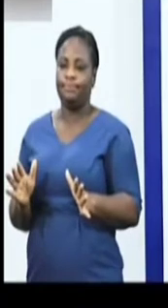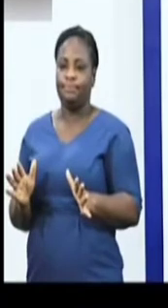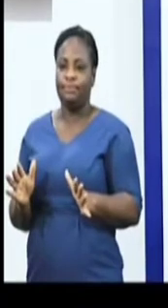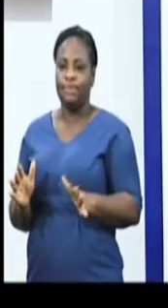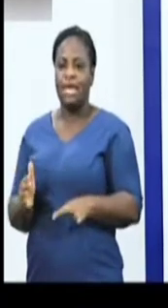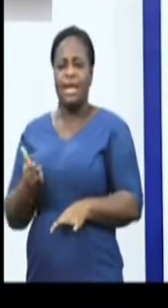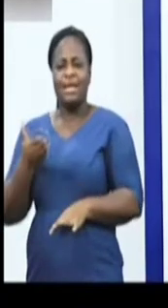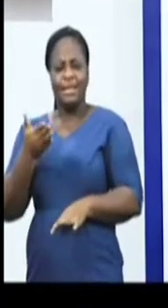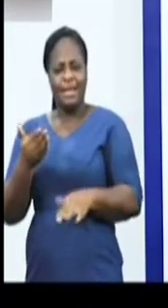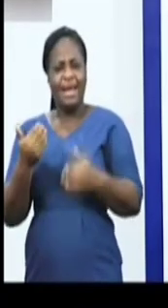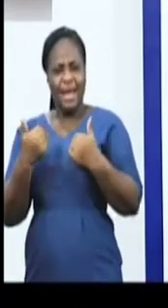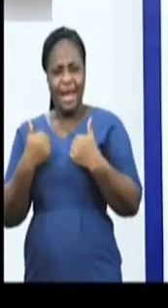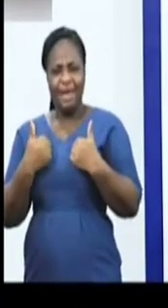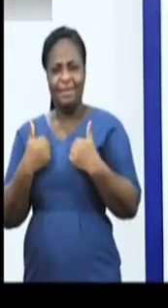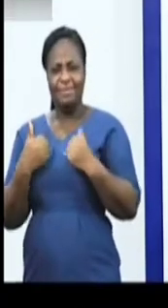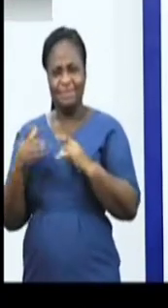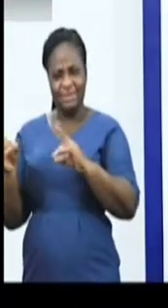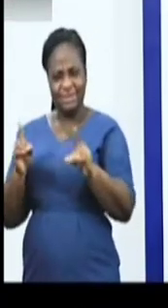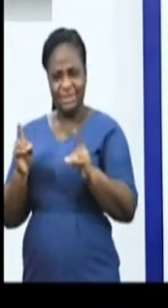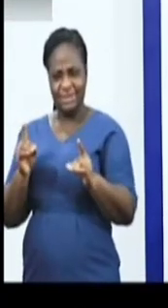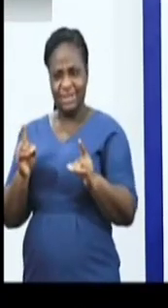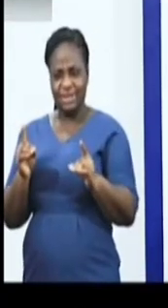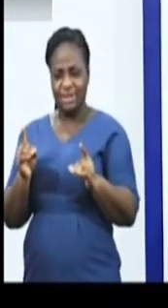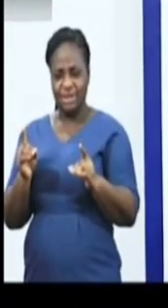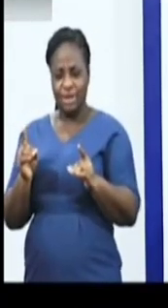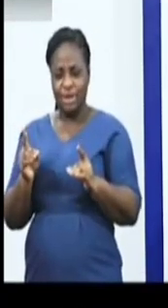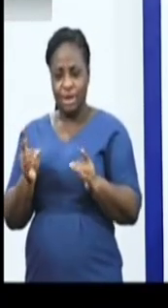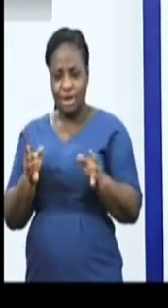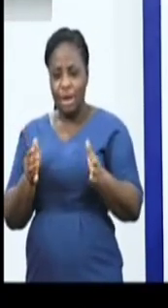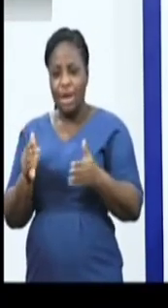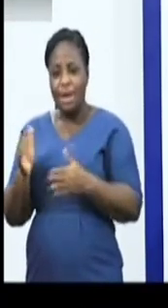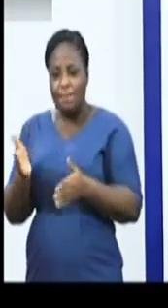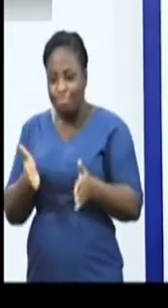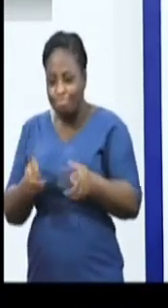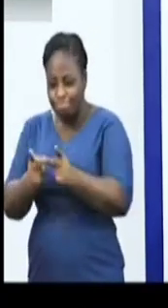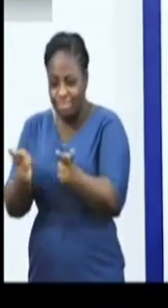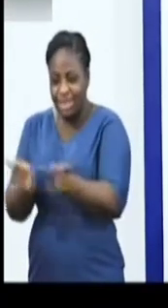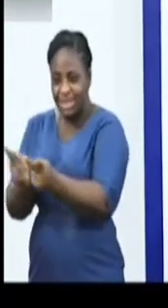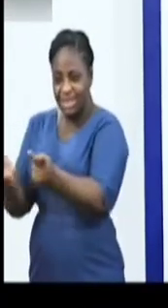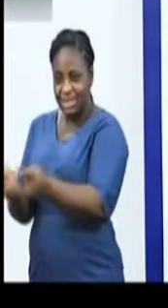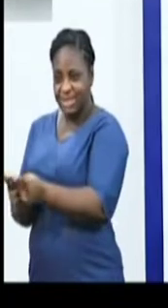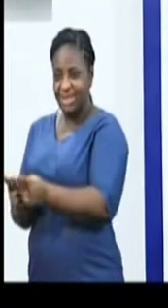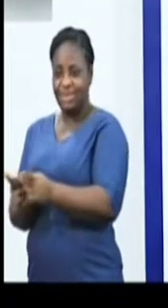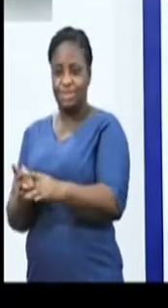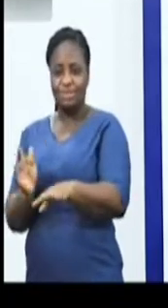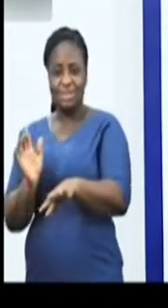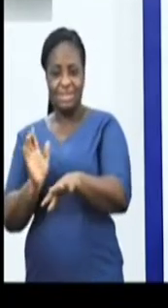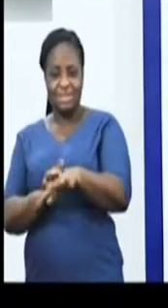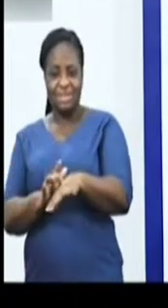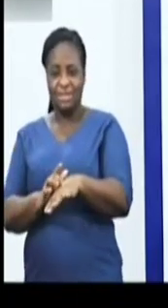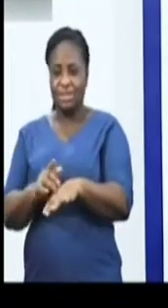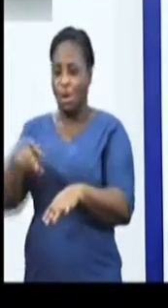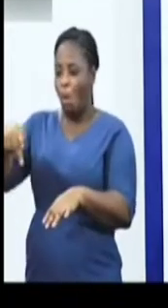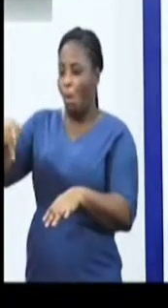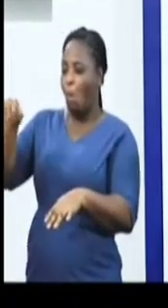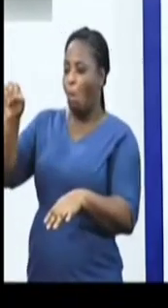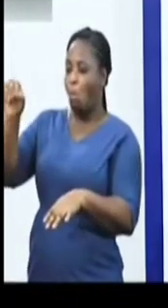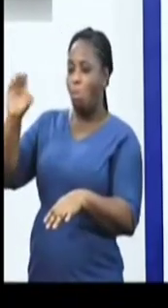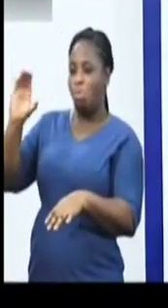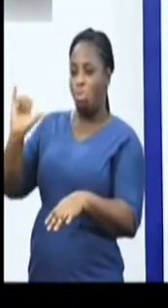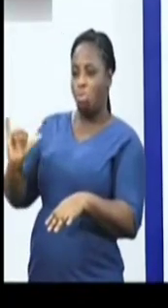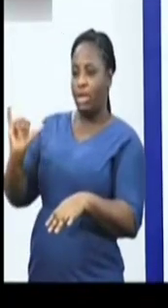They have done routes that will touch in some of the hospitals and polyclinics in